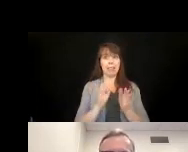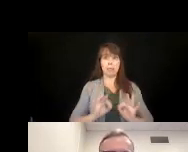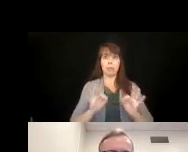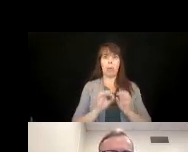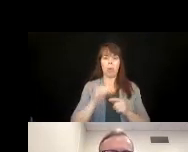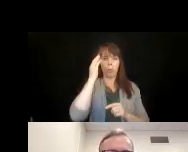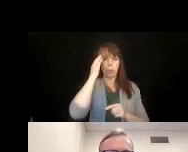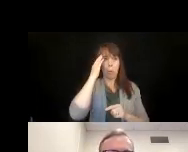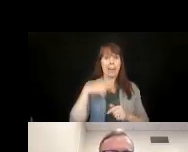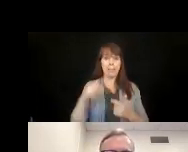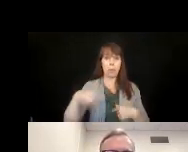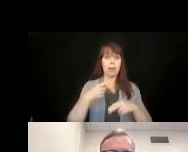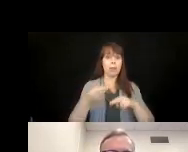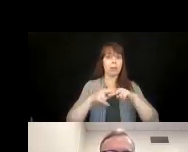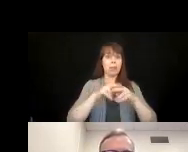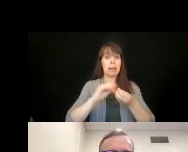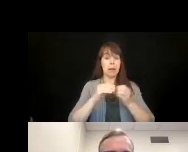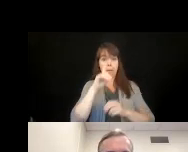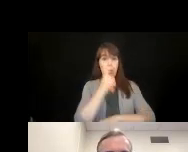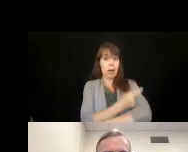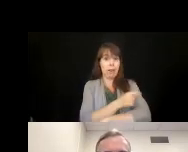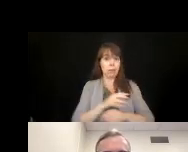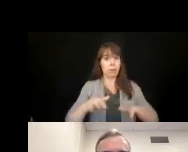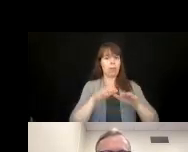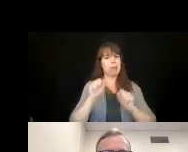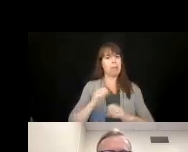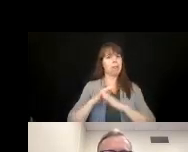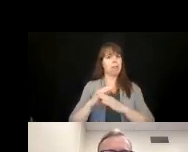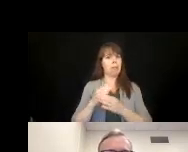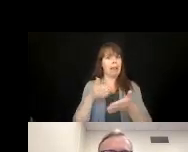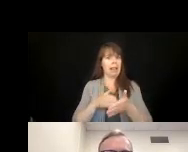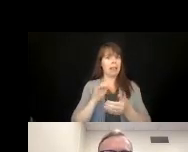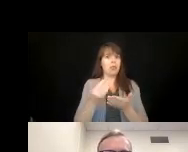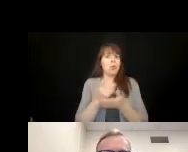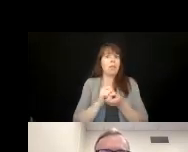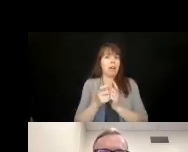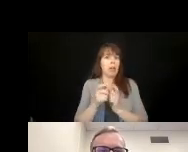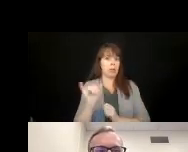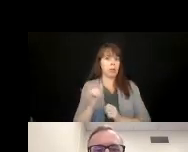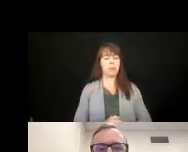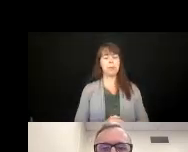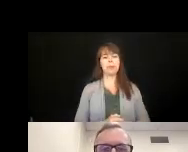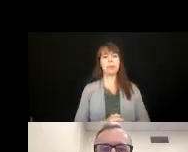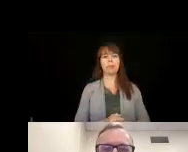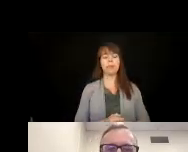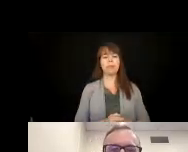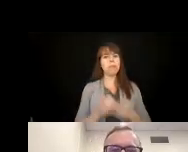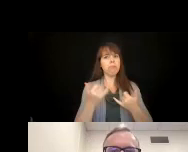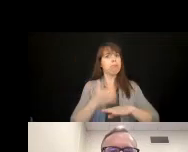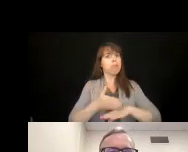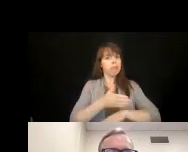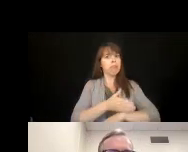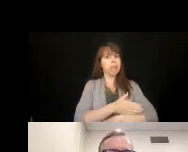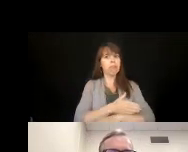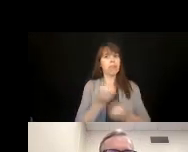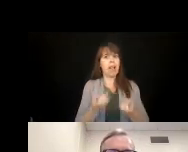increasing vaccination rates in the United States and across the world. Could I have the next slide, please? We continue to make progress with